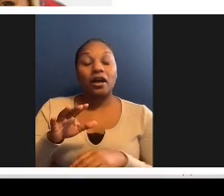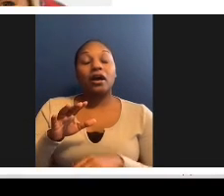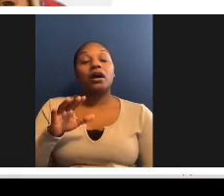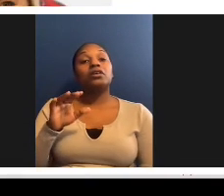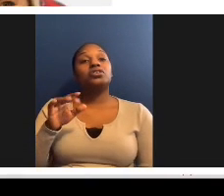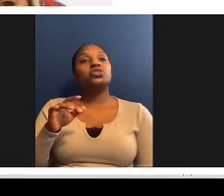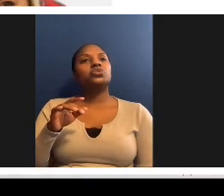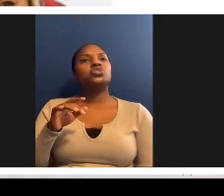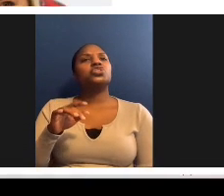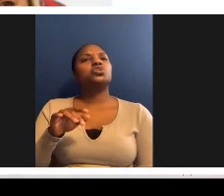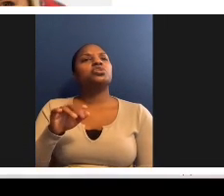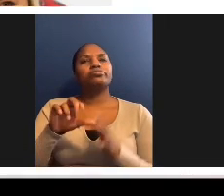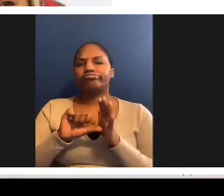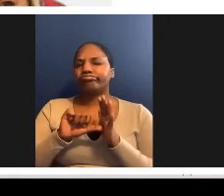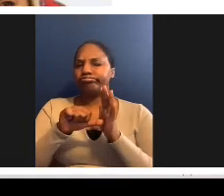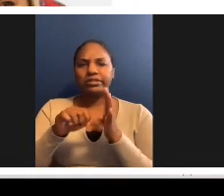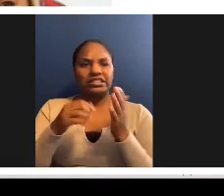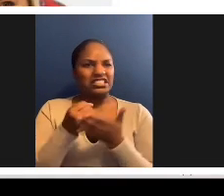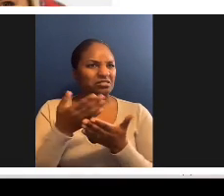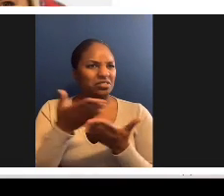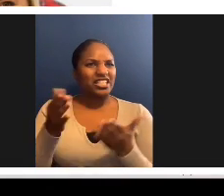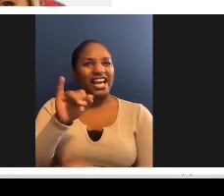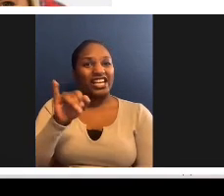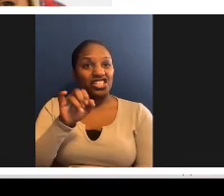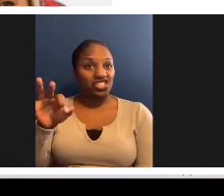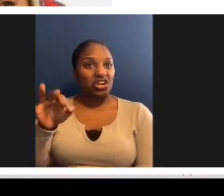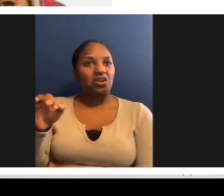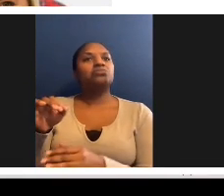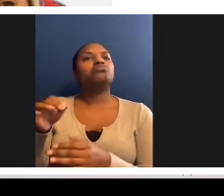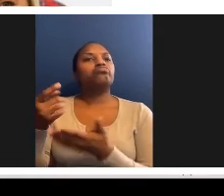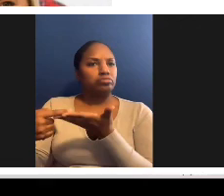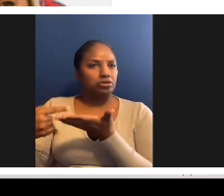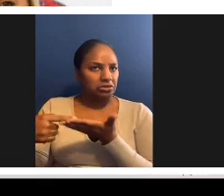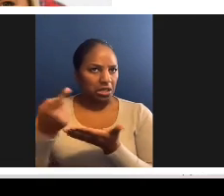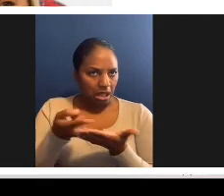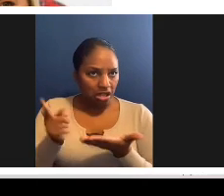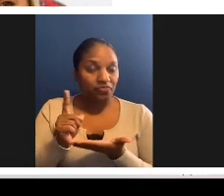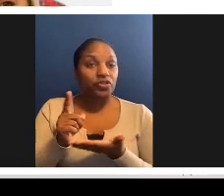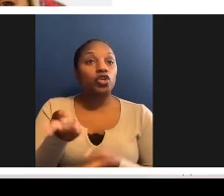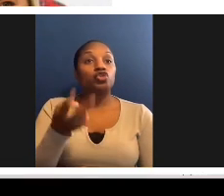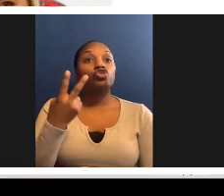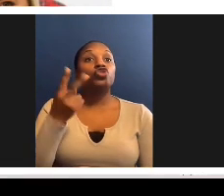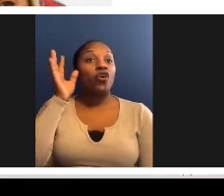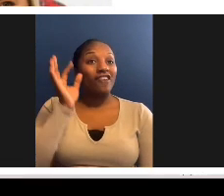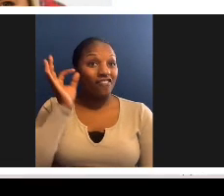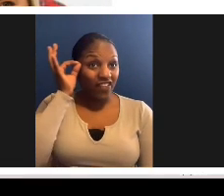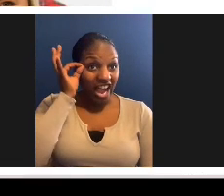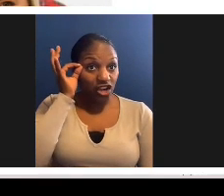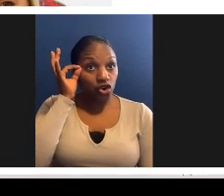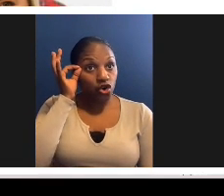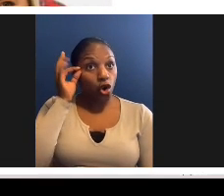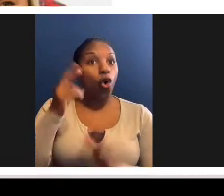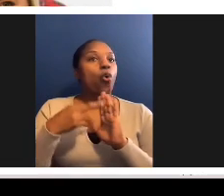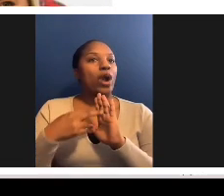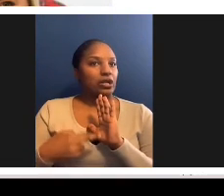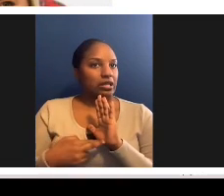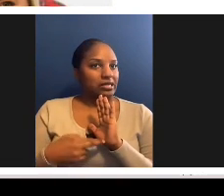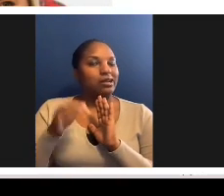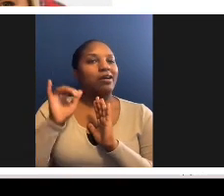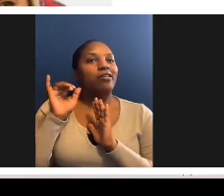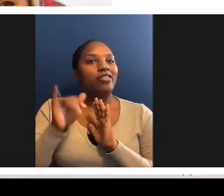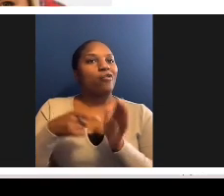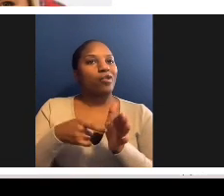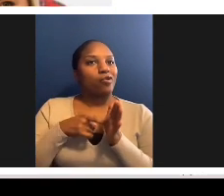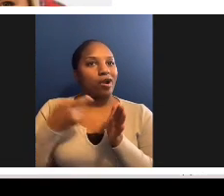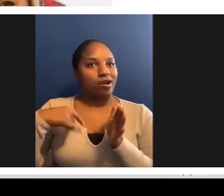Just to reiterate some things that Jeff covered last week, there are 2 federal regulations that require